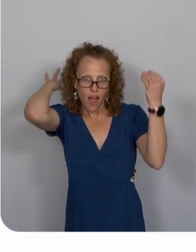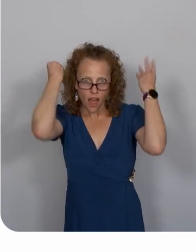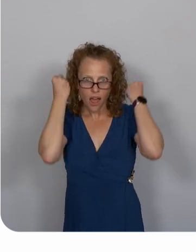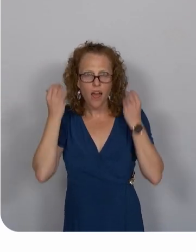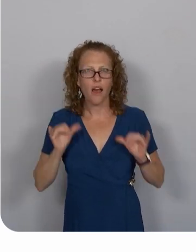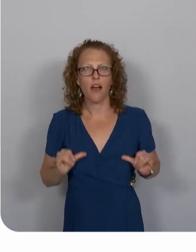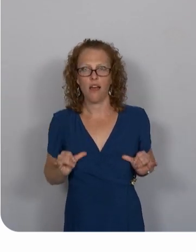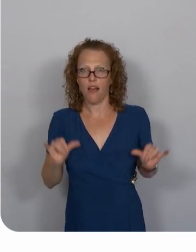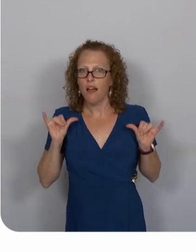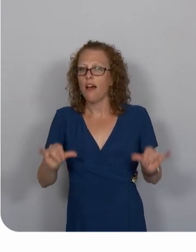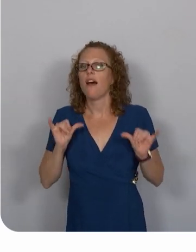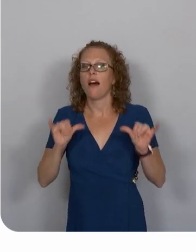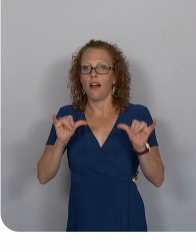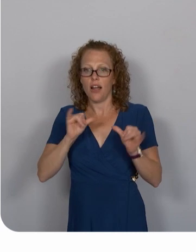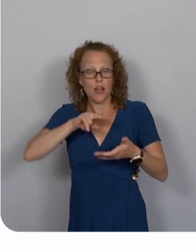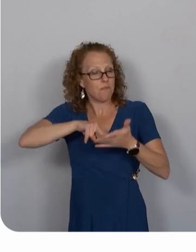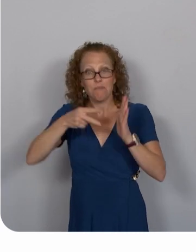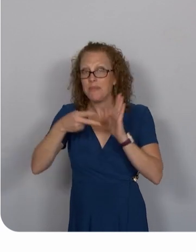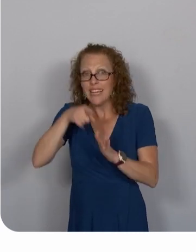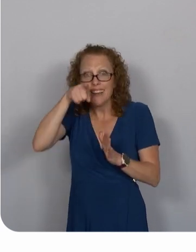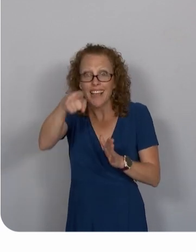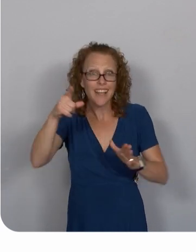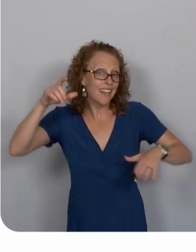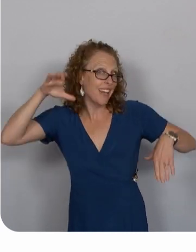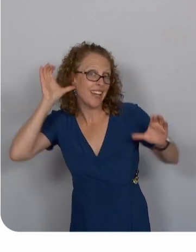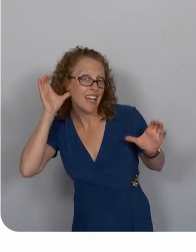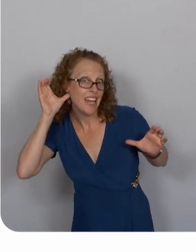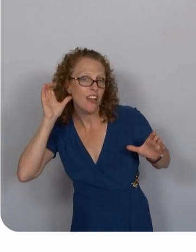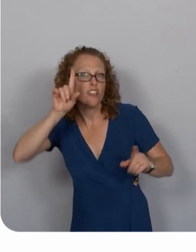you listening to your tunes.